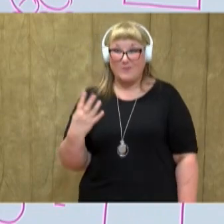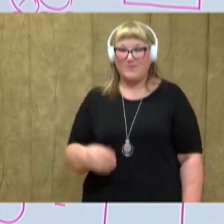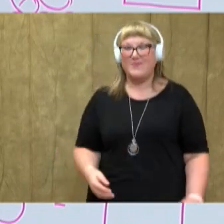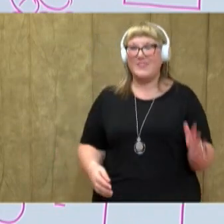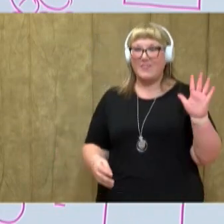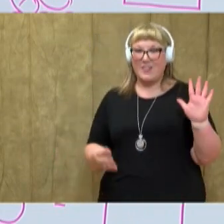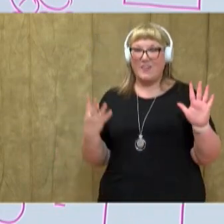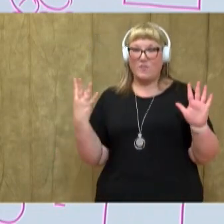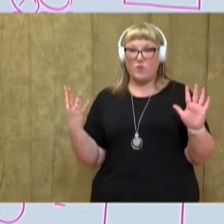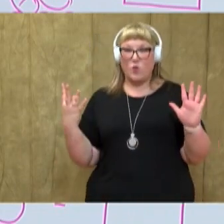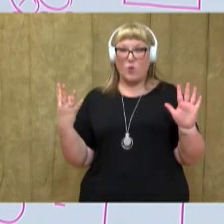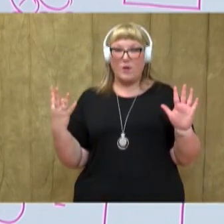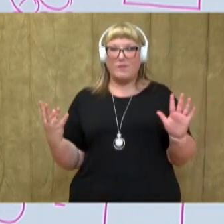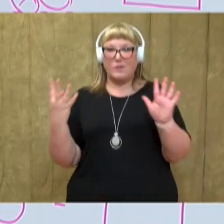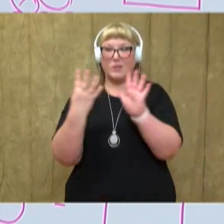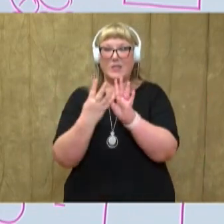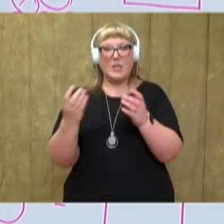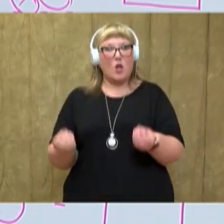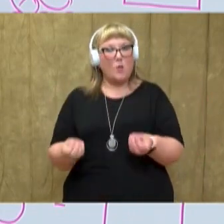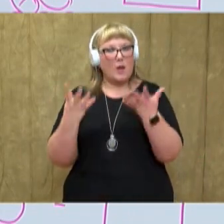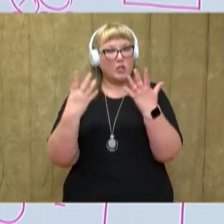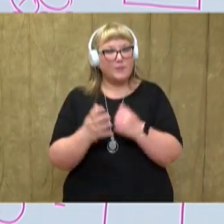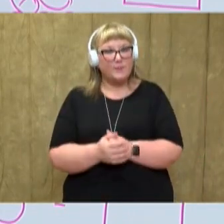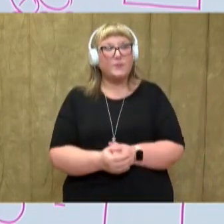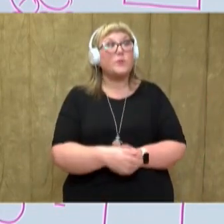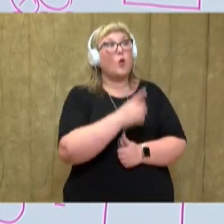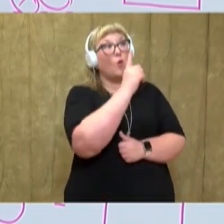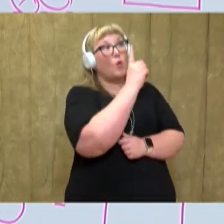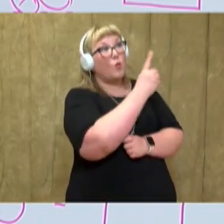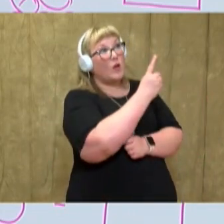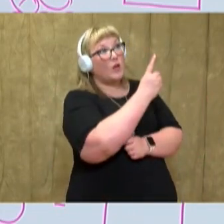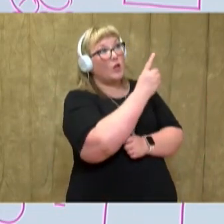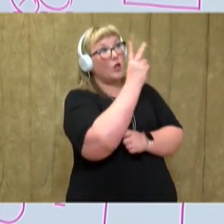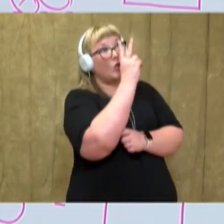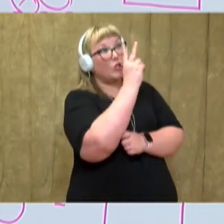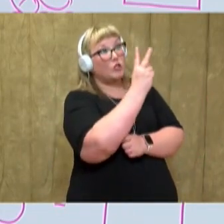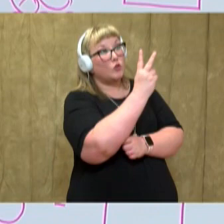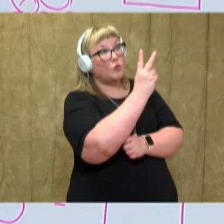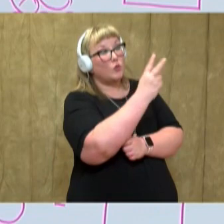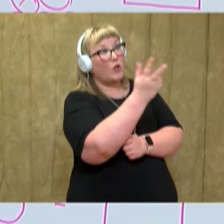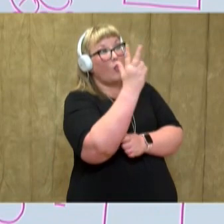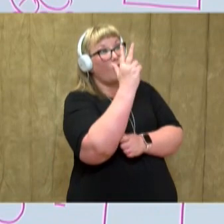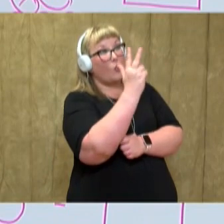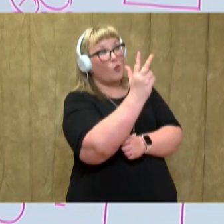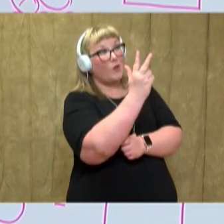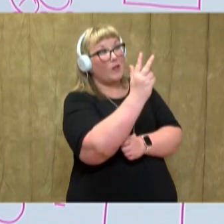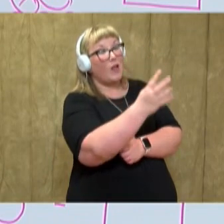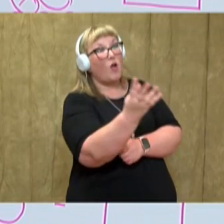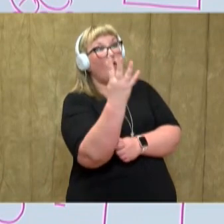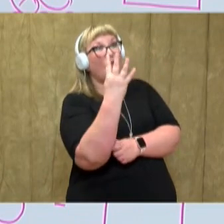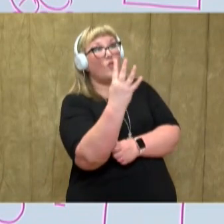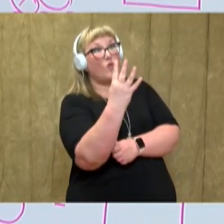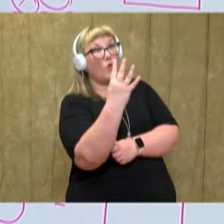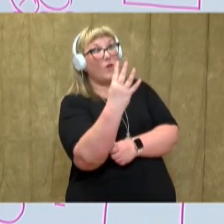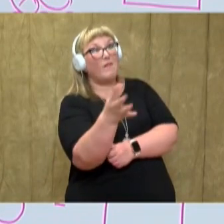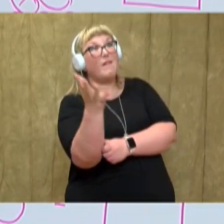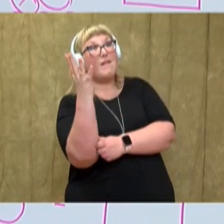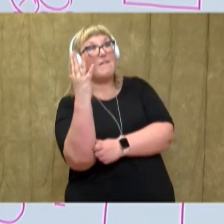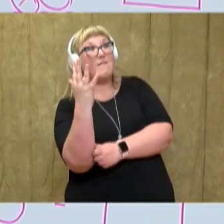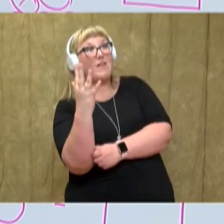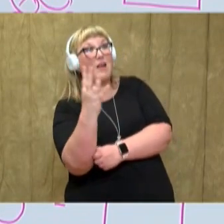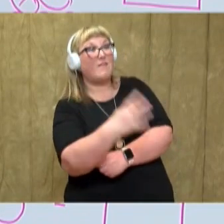4. Good job. Let's count all of our dots in our 10 frame. 1, 2, 3,